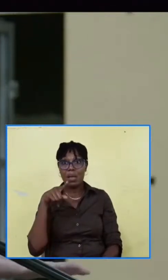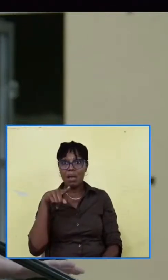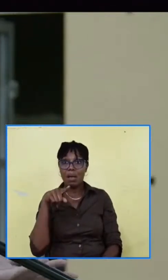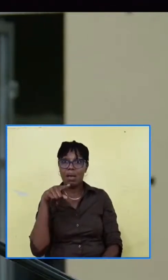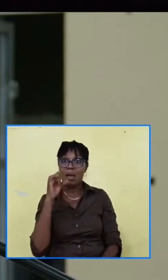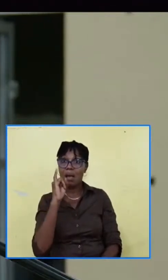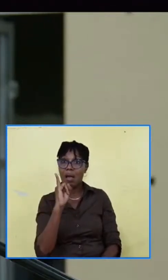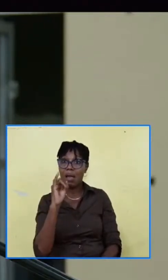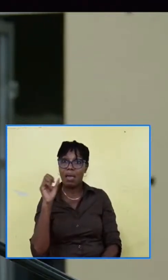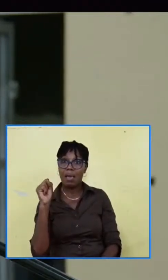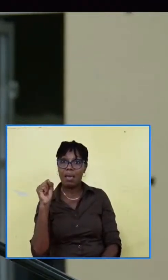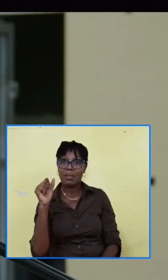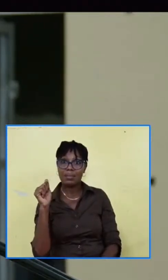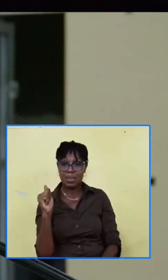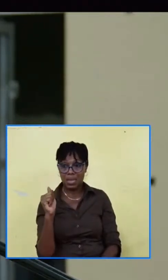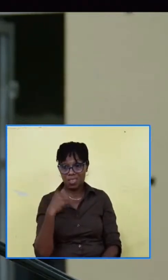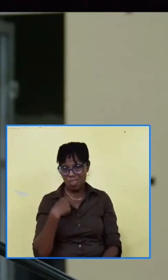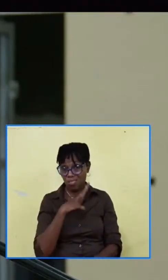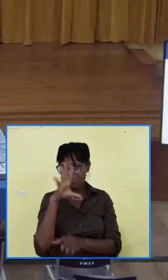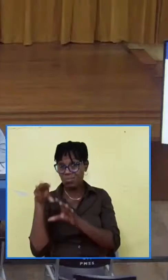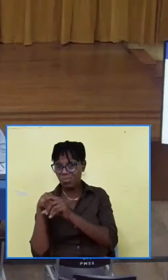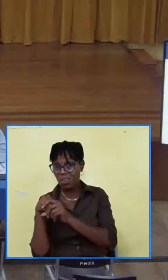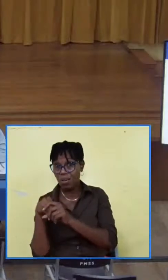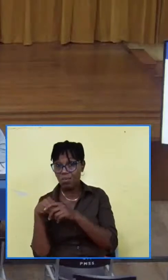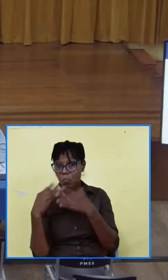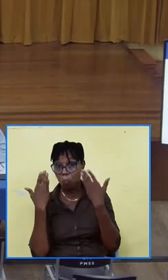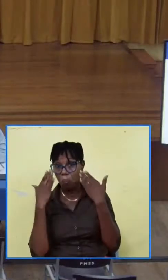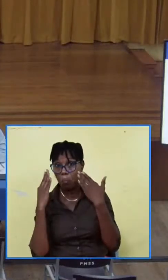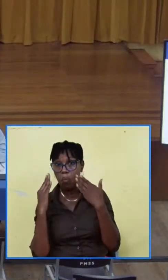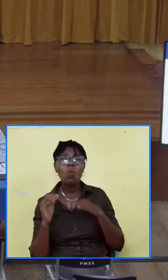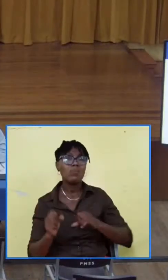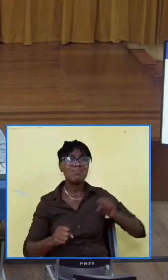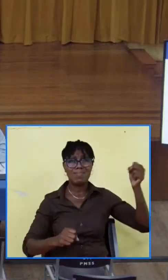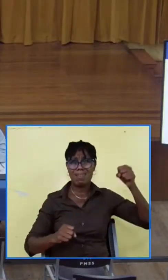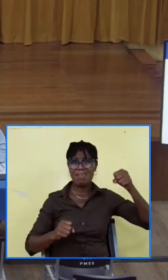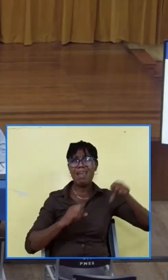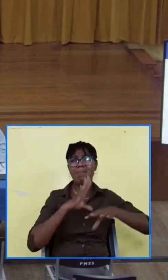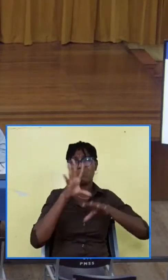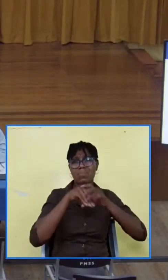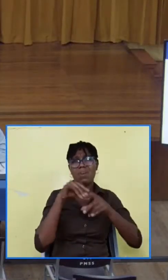I'm not sure if you all are still members of that. We are absolutely still. So I use their principles